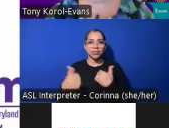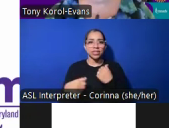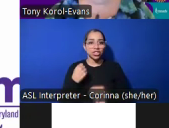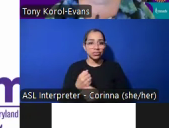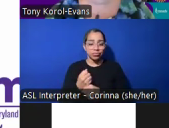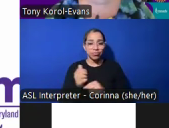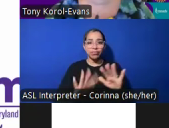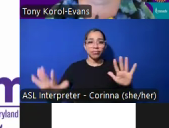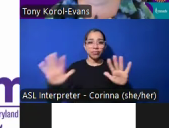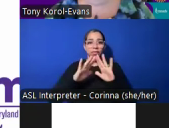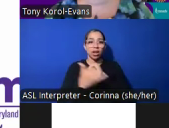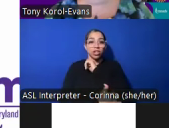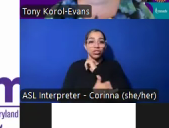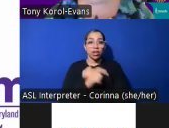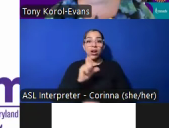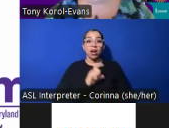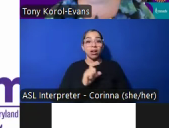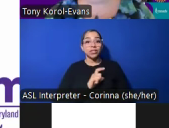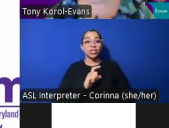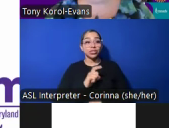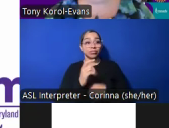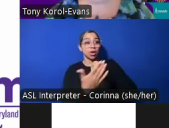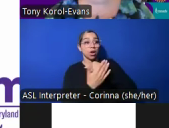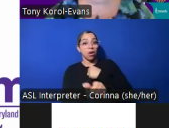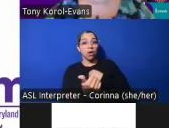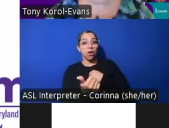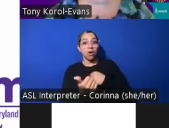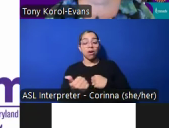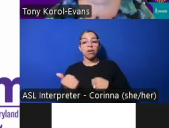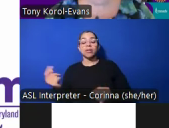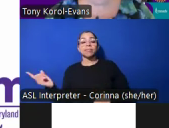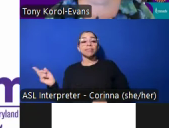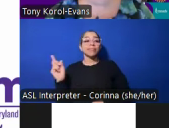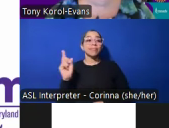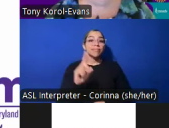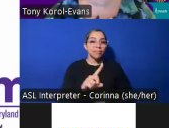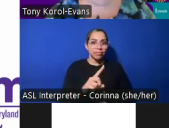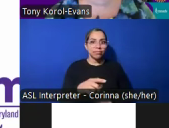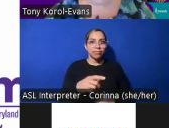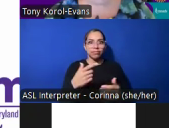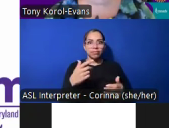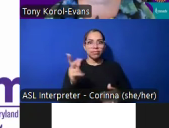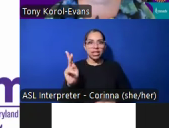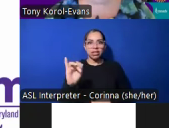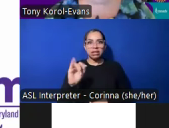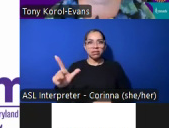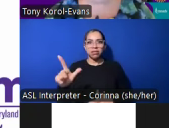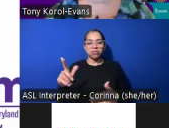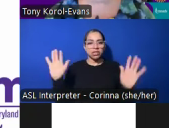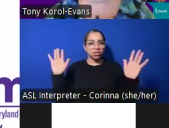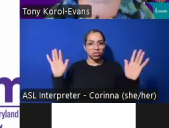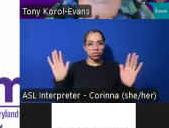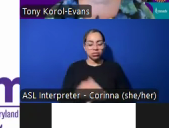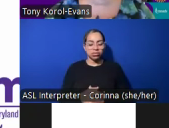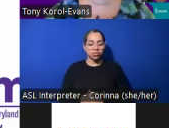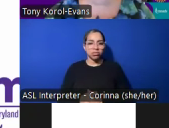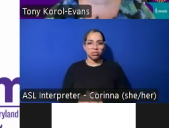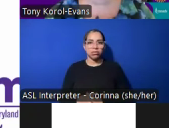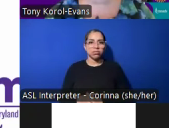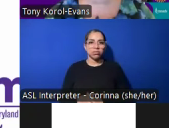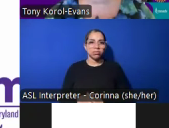of officers who have been killed responding to domestic violence incidents. So there's a